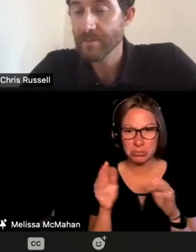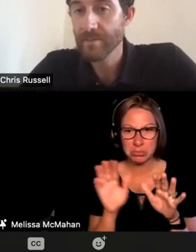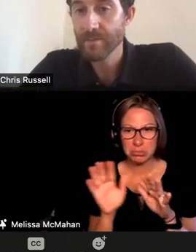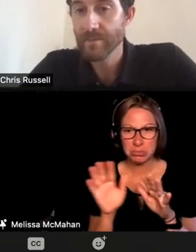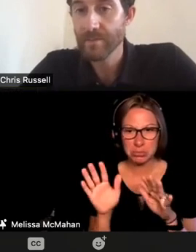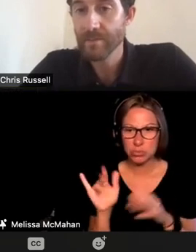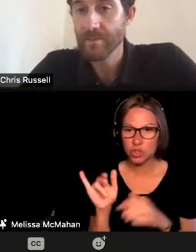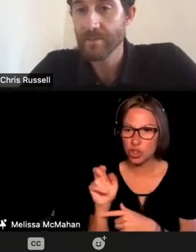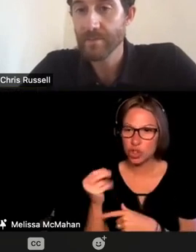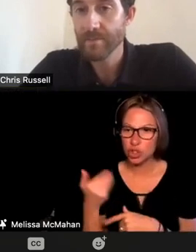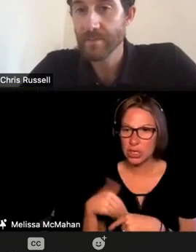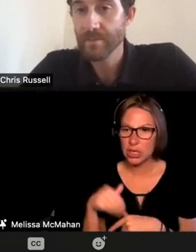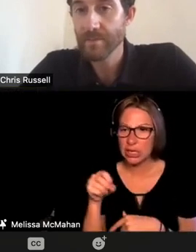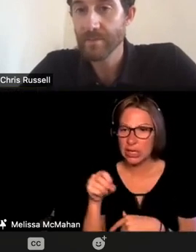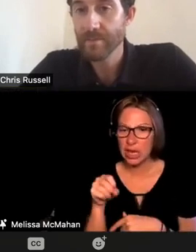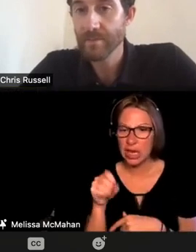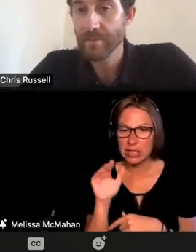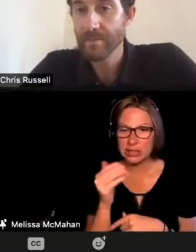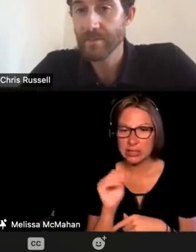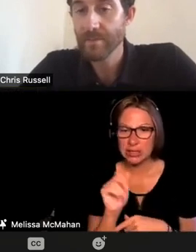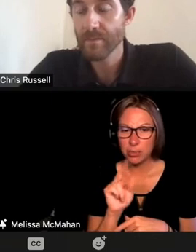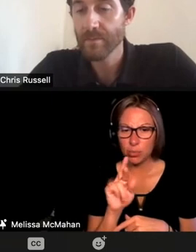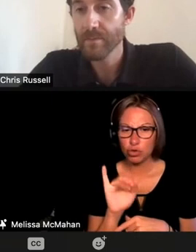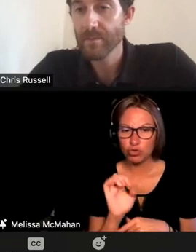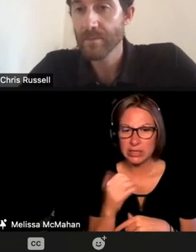I am, yeah. It looks like Marie's having trouble with it.